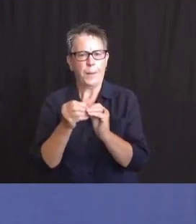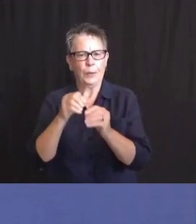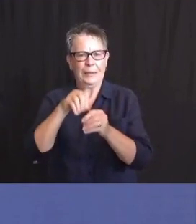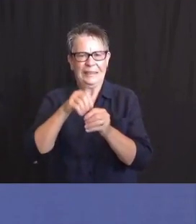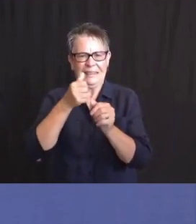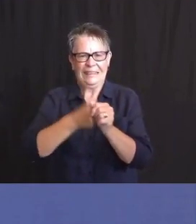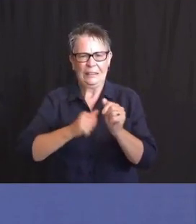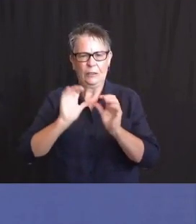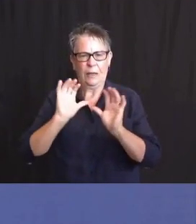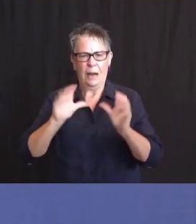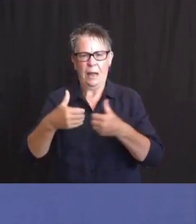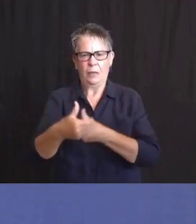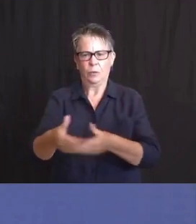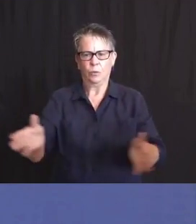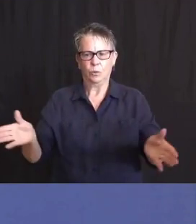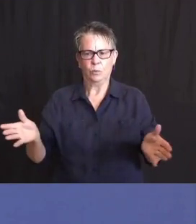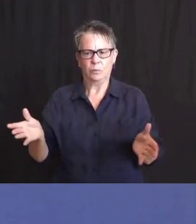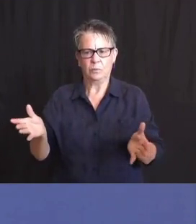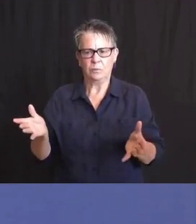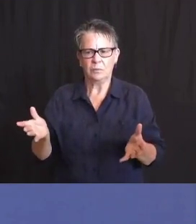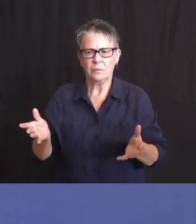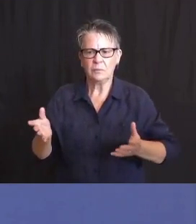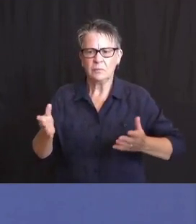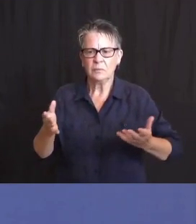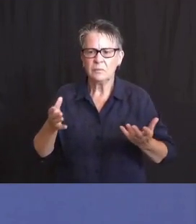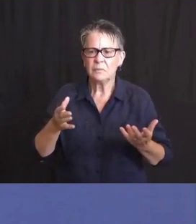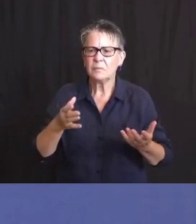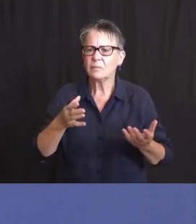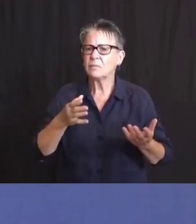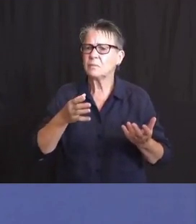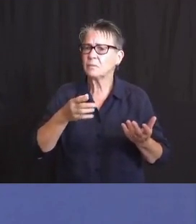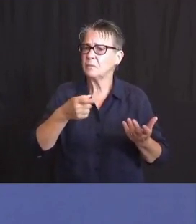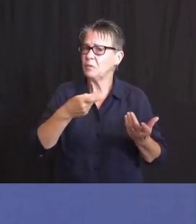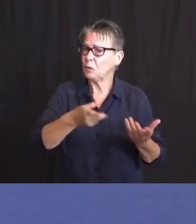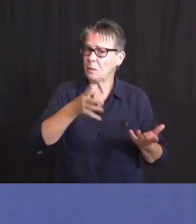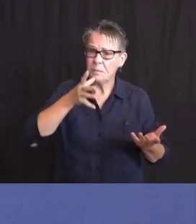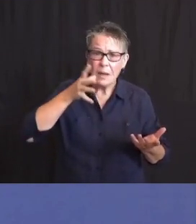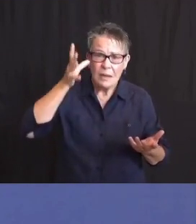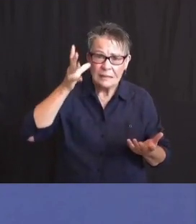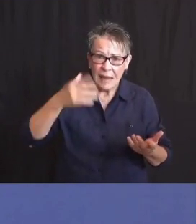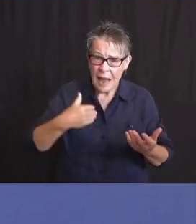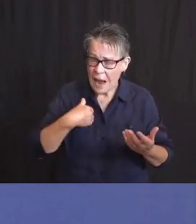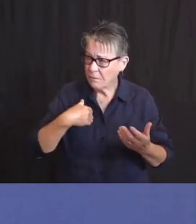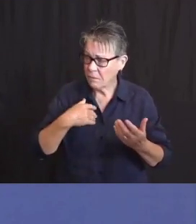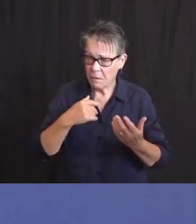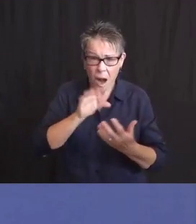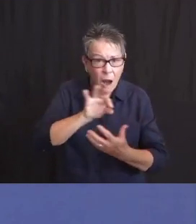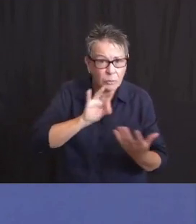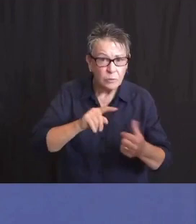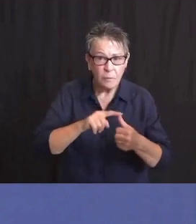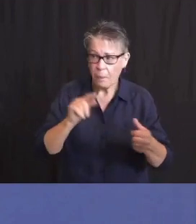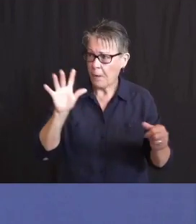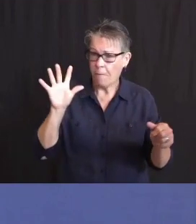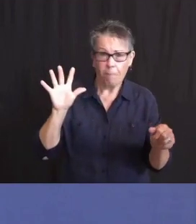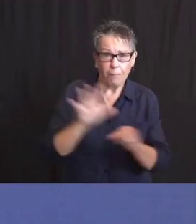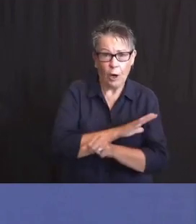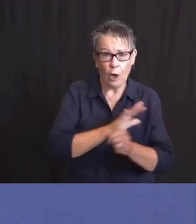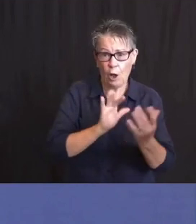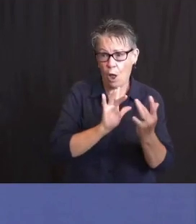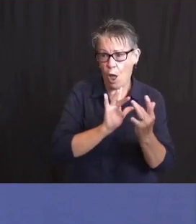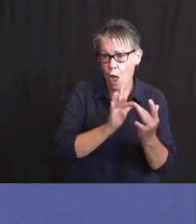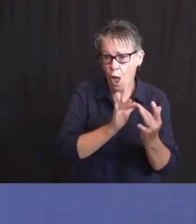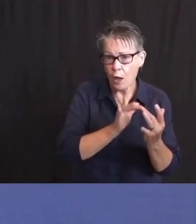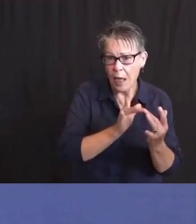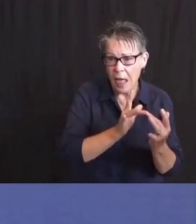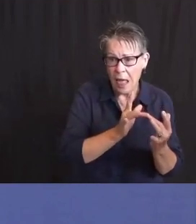also explicitly to educators in that ask, was to give that remote learning flexibility and option, particularly